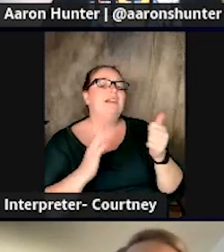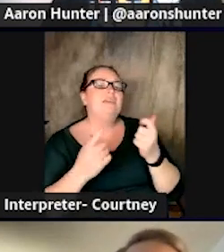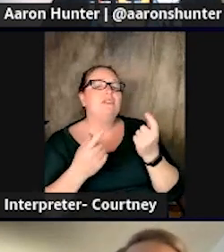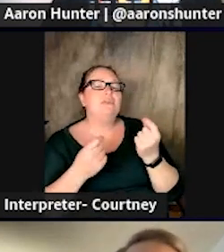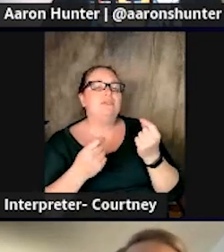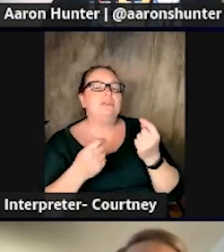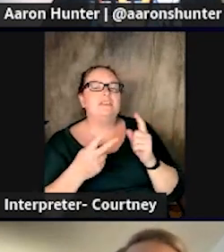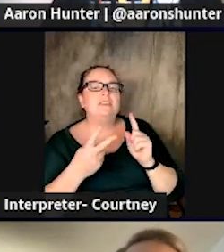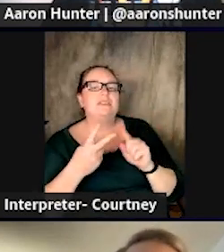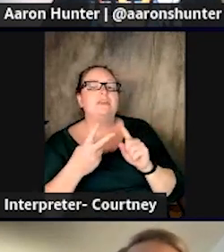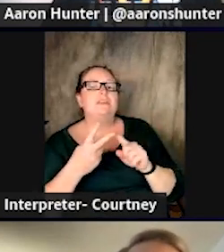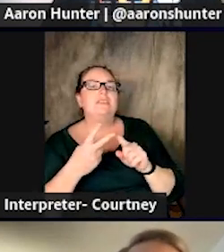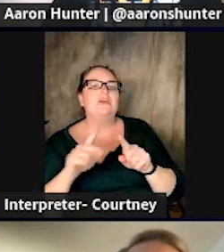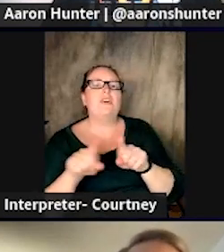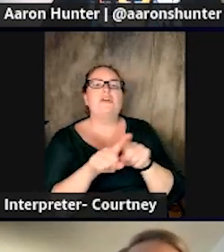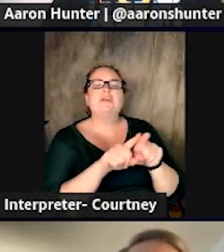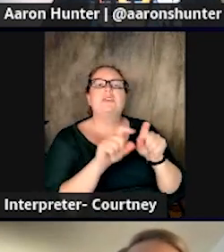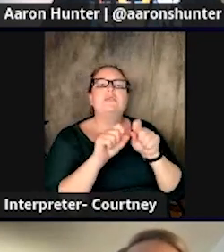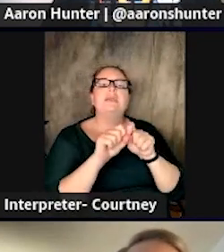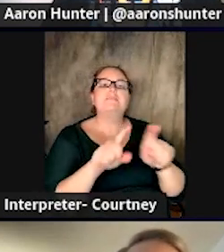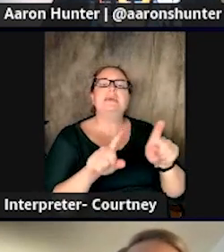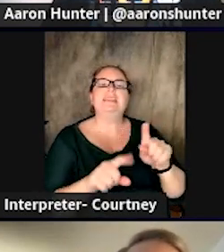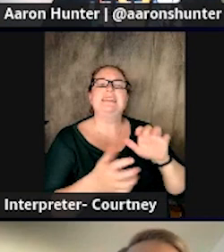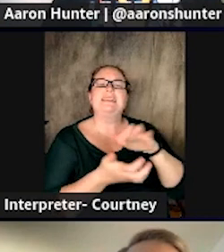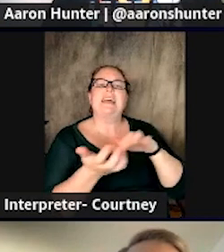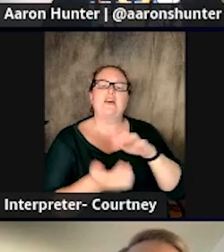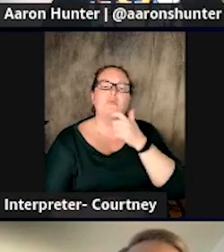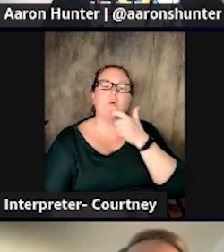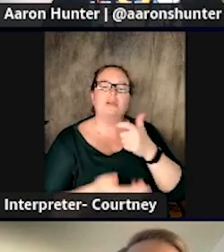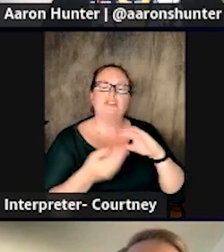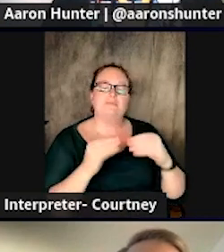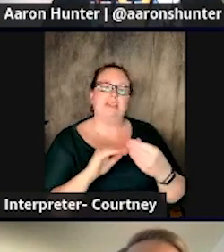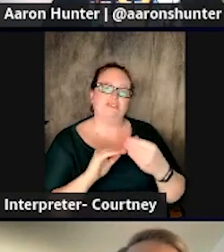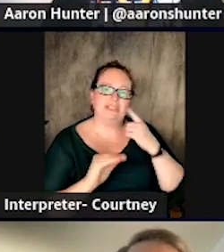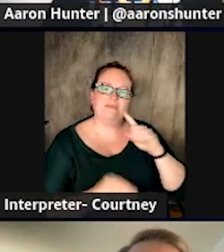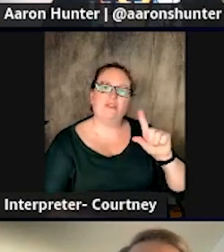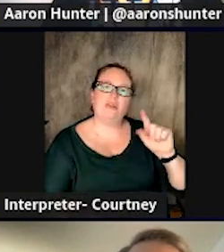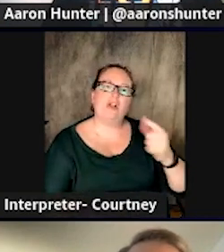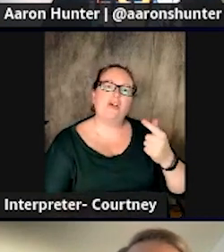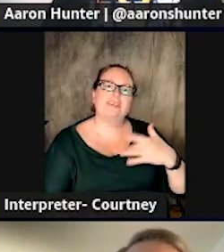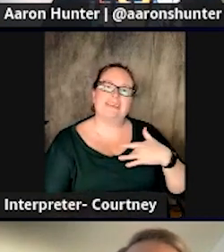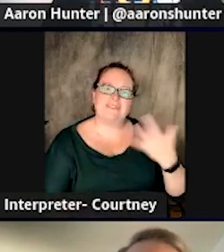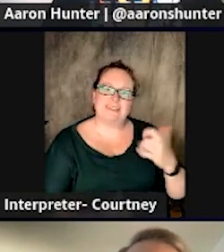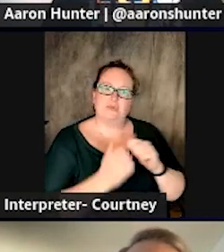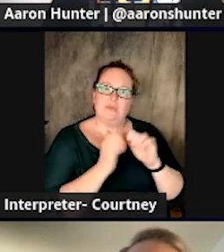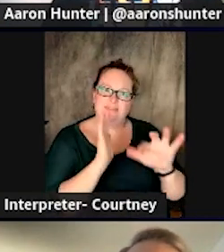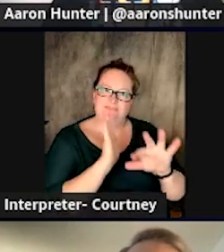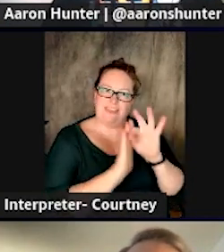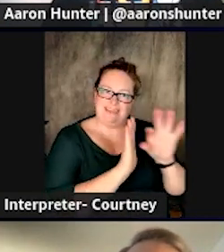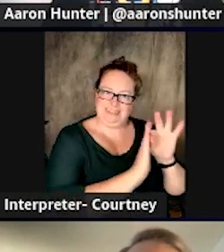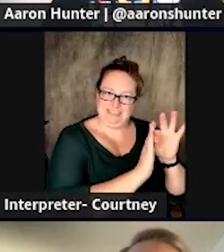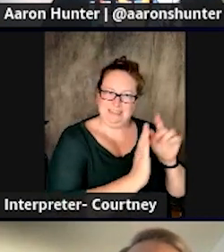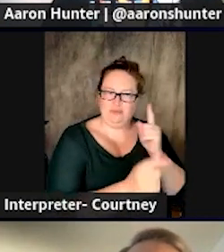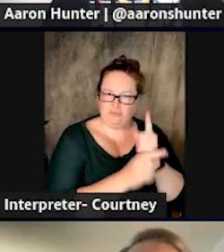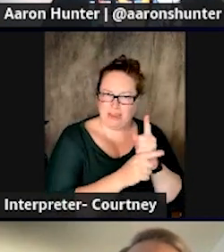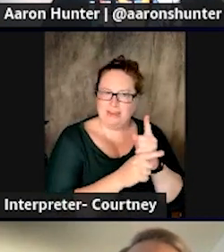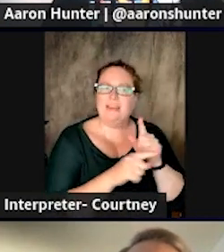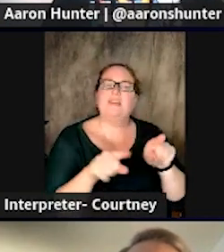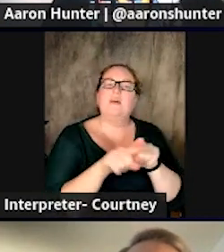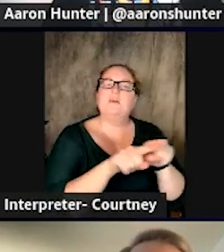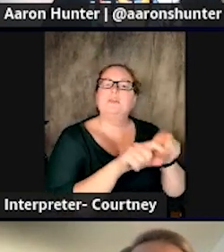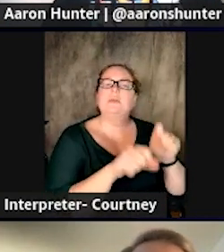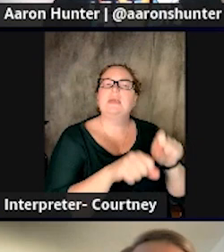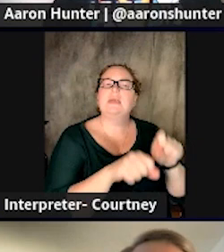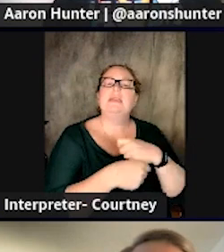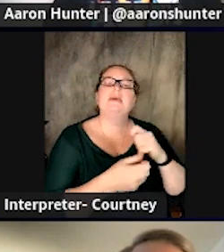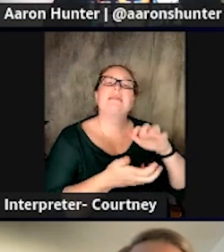also emitting CloudWatch metrics for these log events with findings, right? So you can also create a CloudWatch